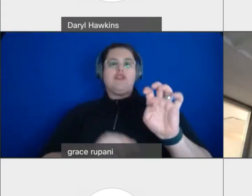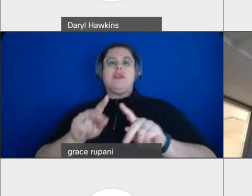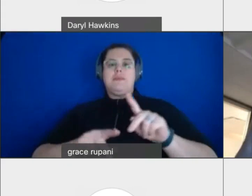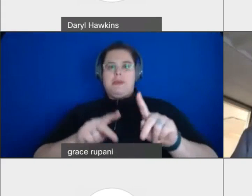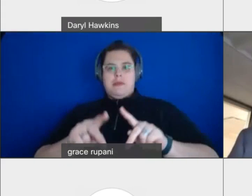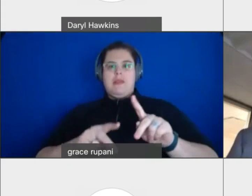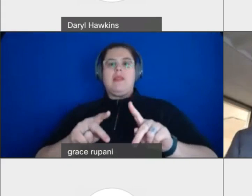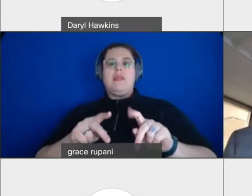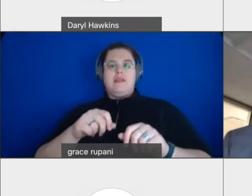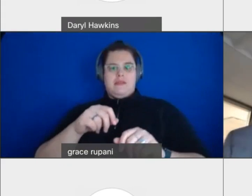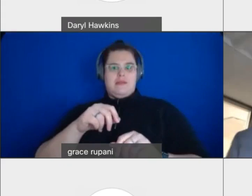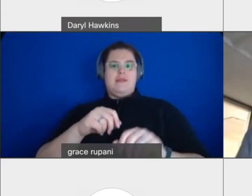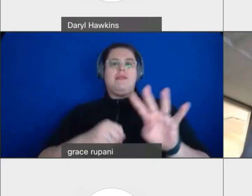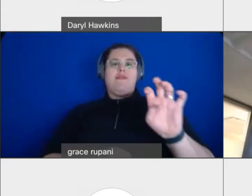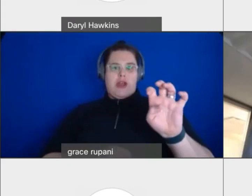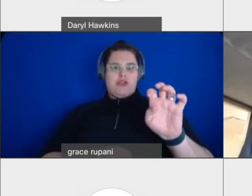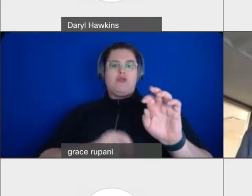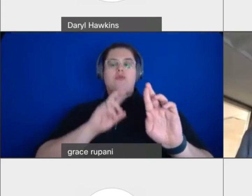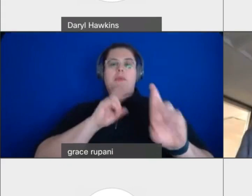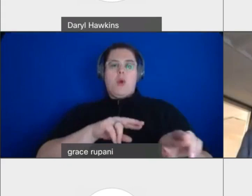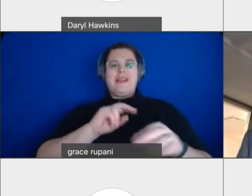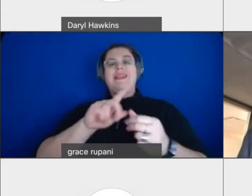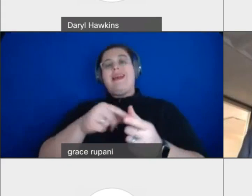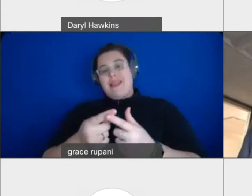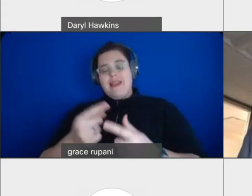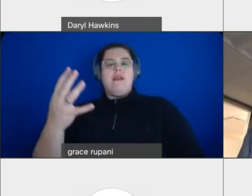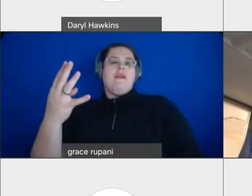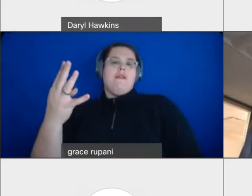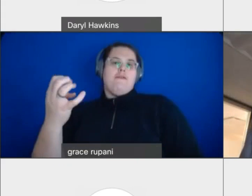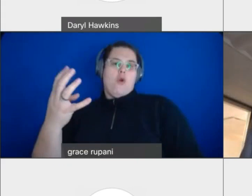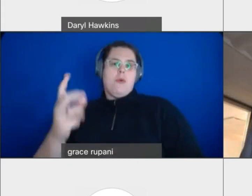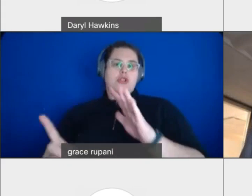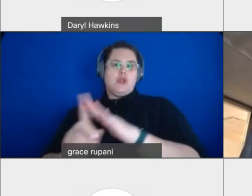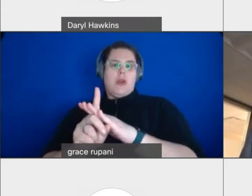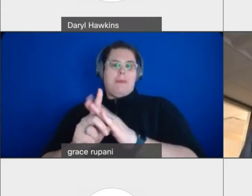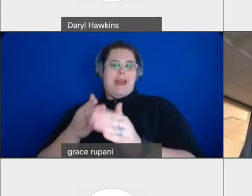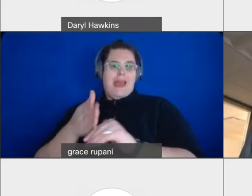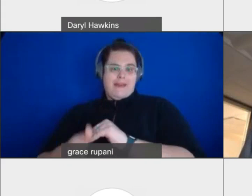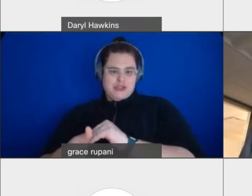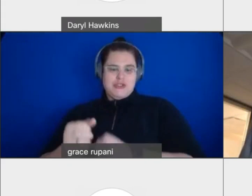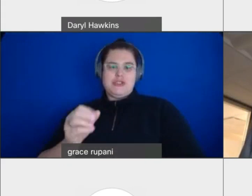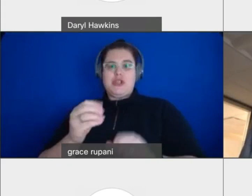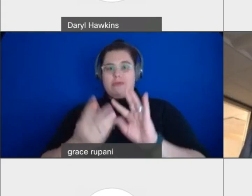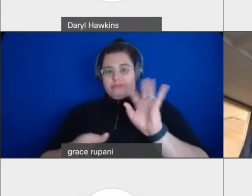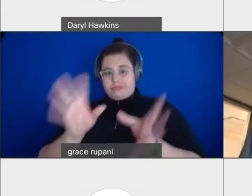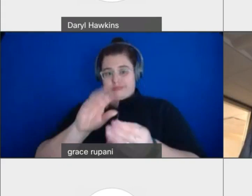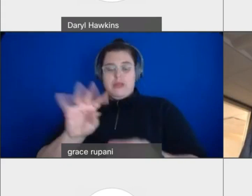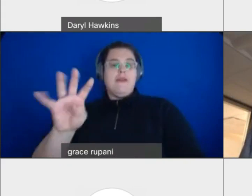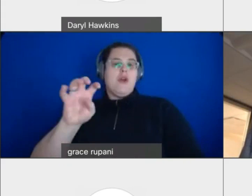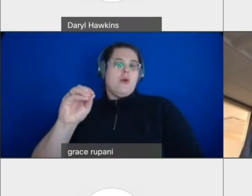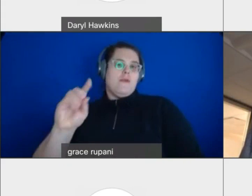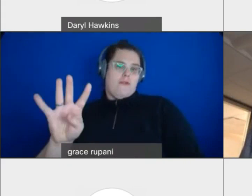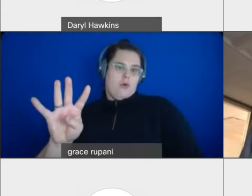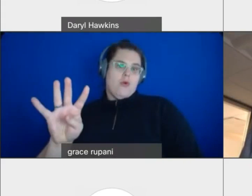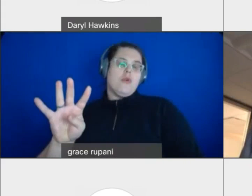were reported, and then 4 more came in after that. So what I'm going to do is make sure that